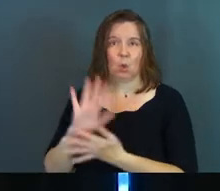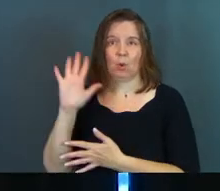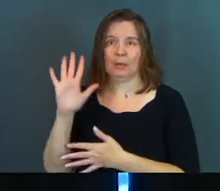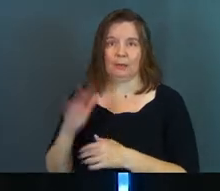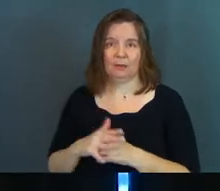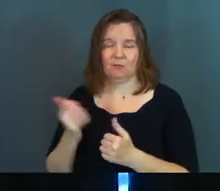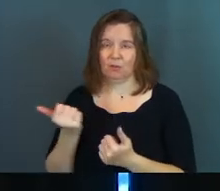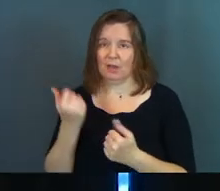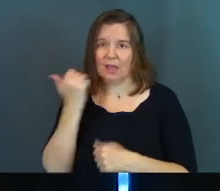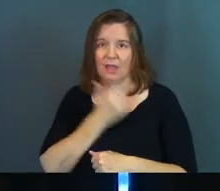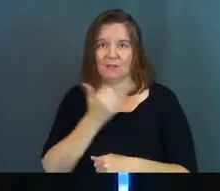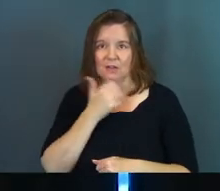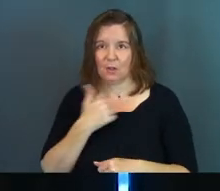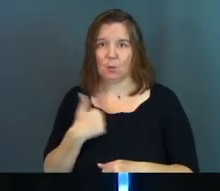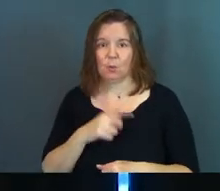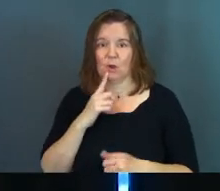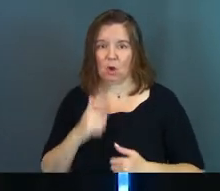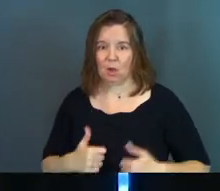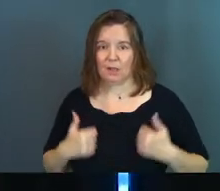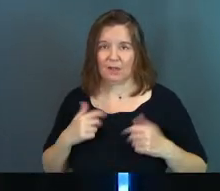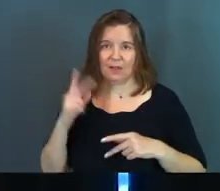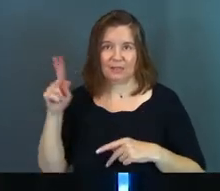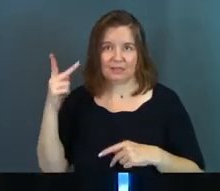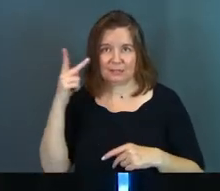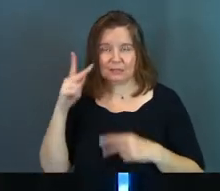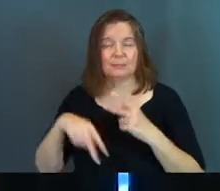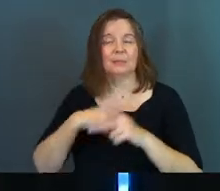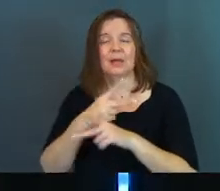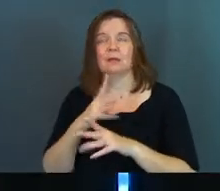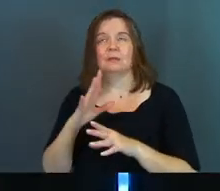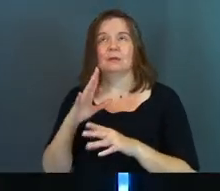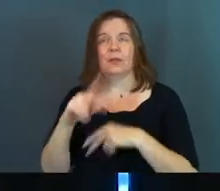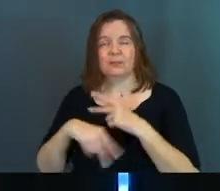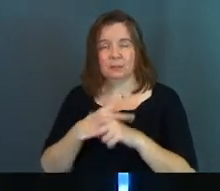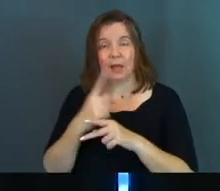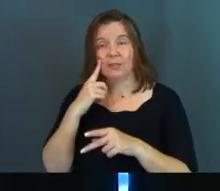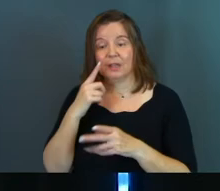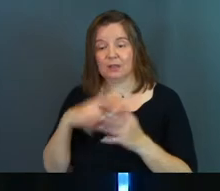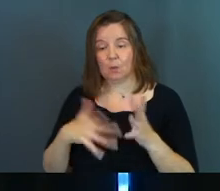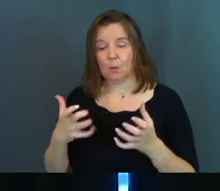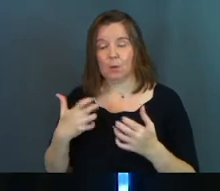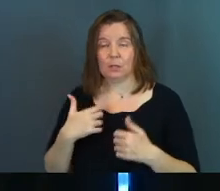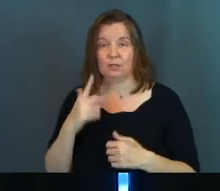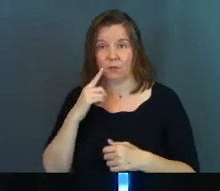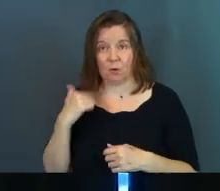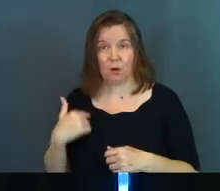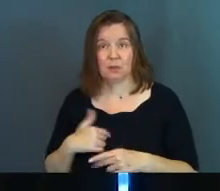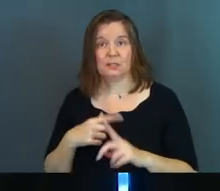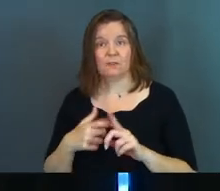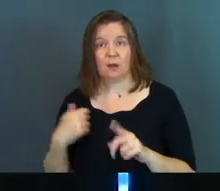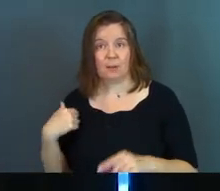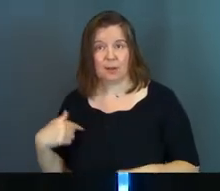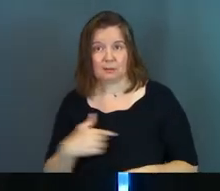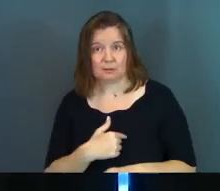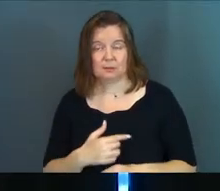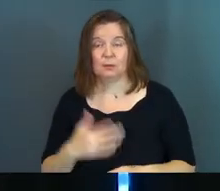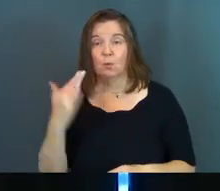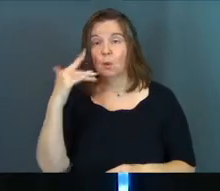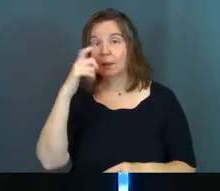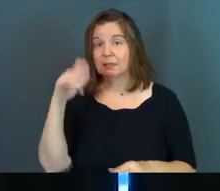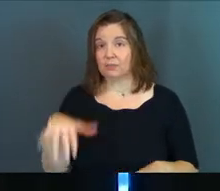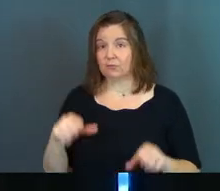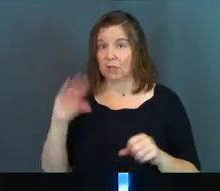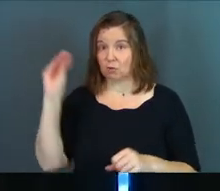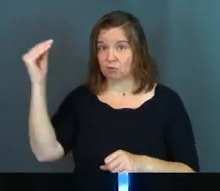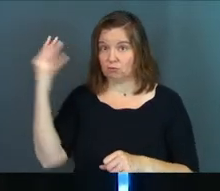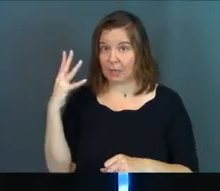glory. For every day that we are alive on this planet, I think those are what he wants for us, from us. Because if we